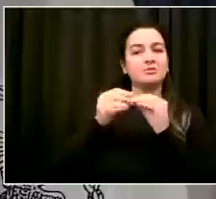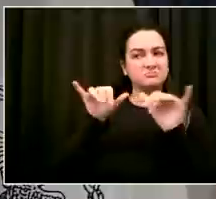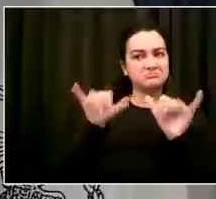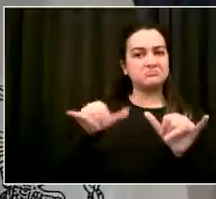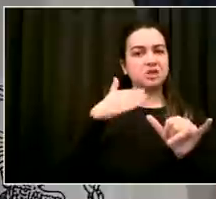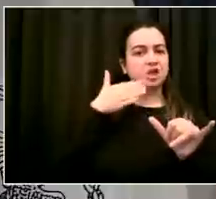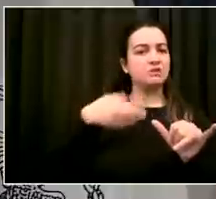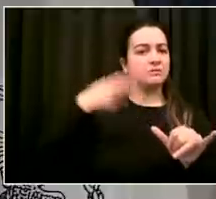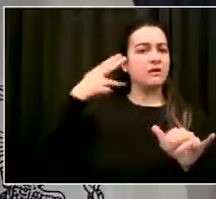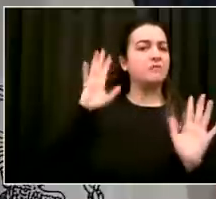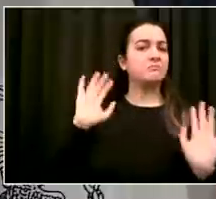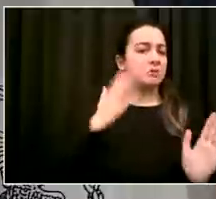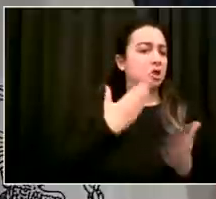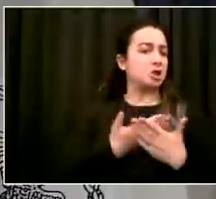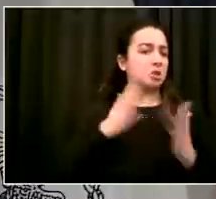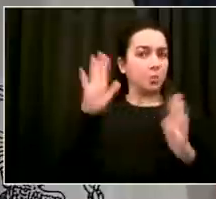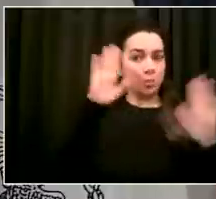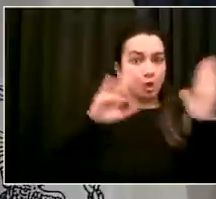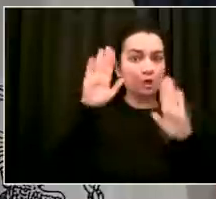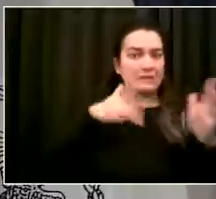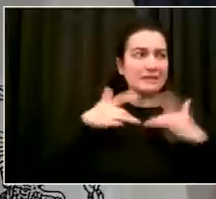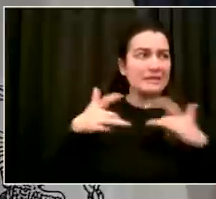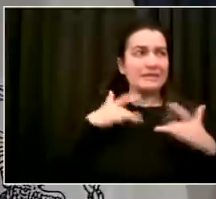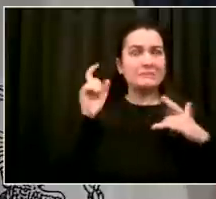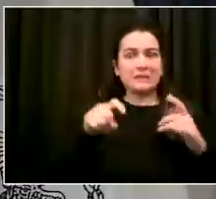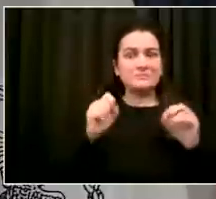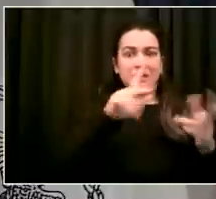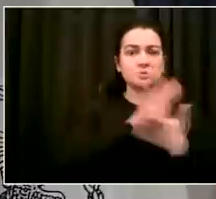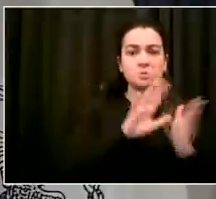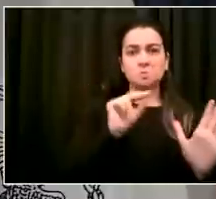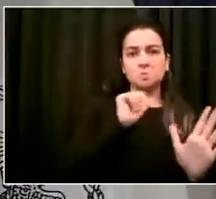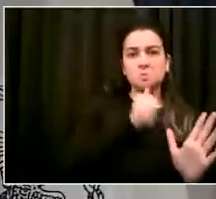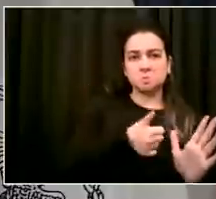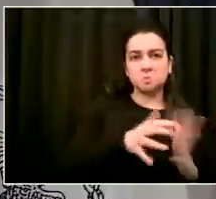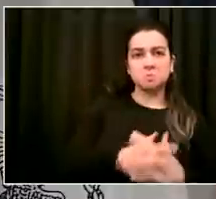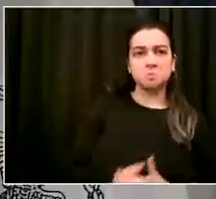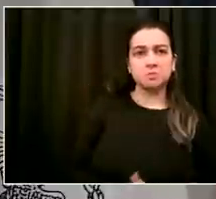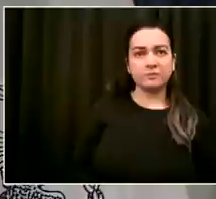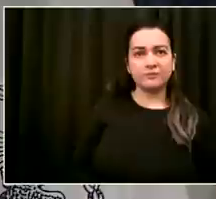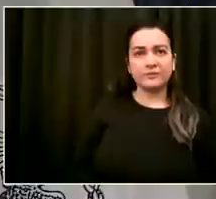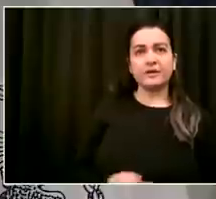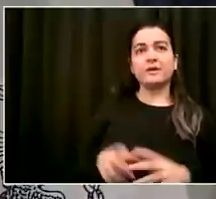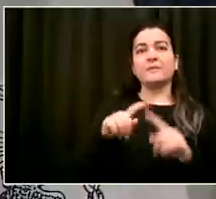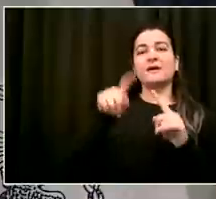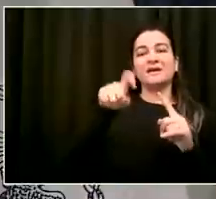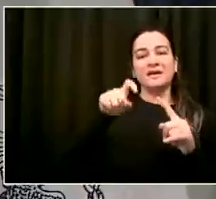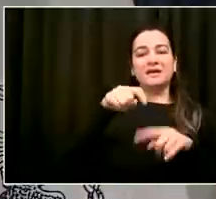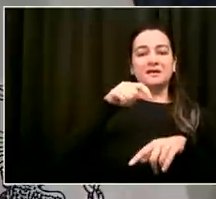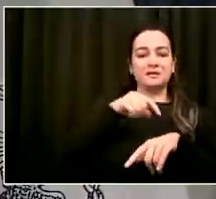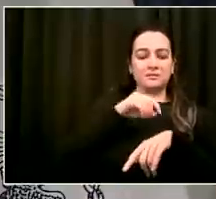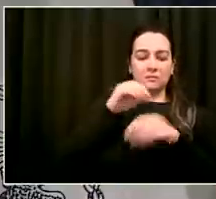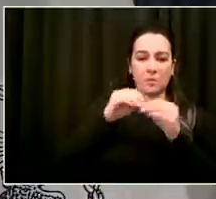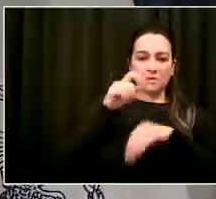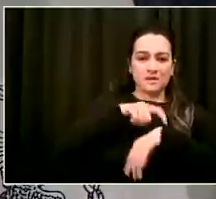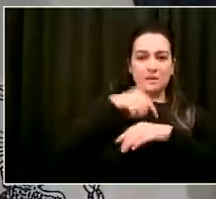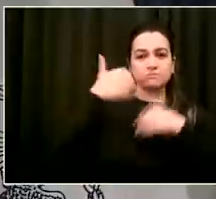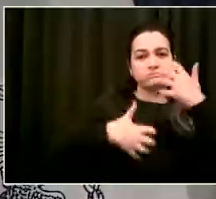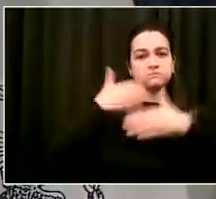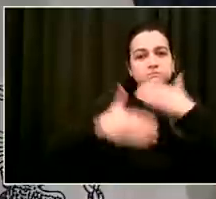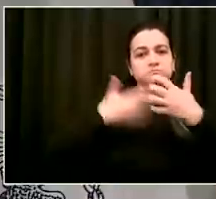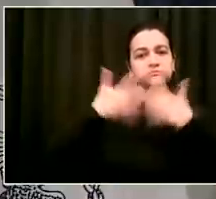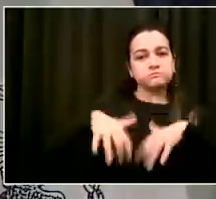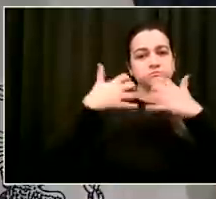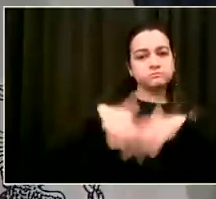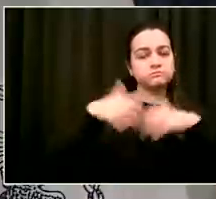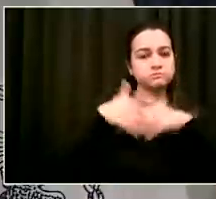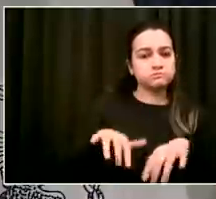can do. Go ahead, Rima. Okay, I'm going to switch gears here to the SHSAT,